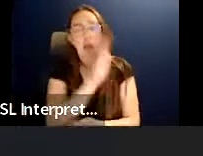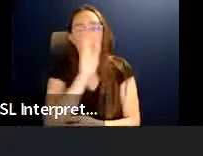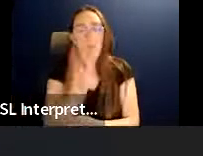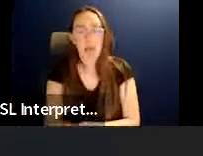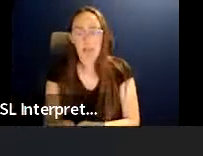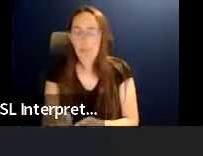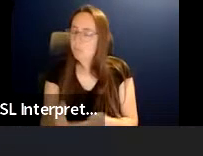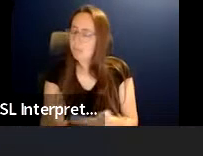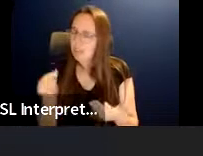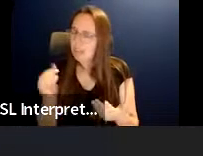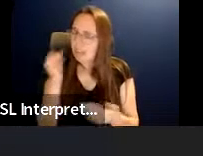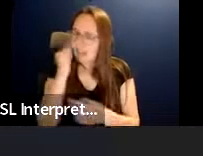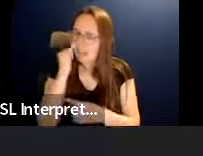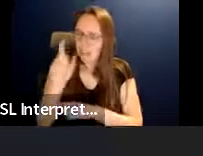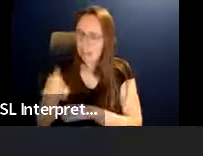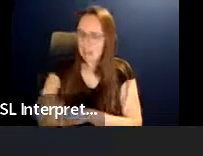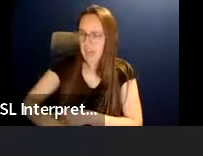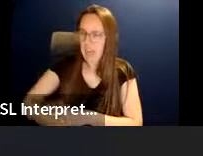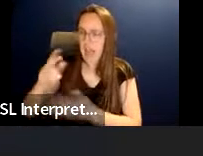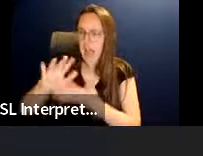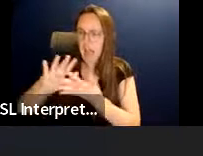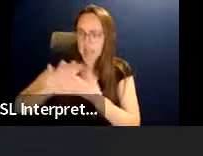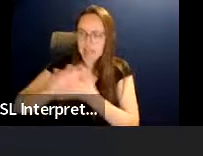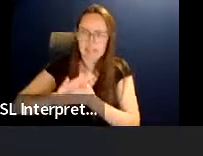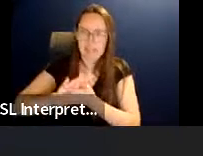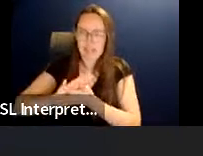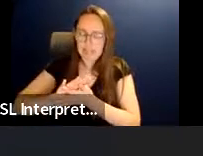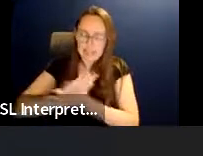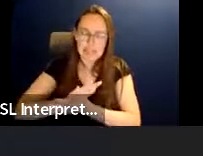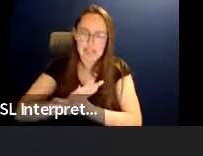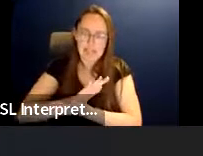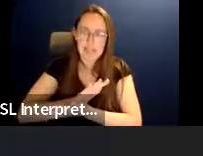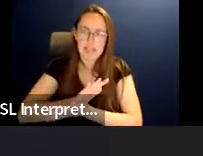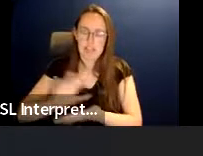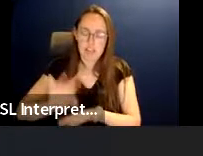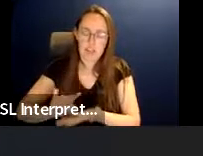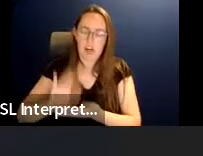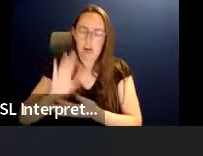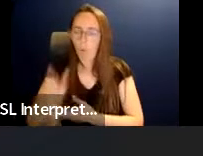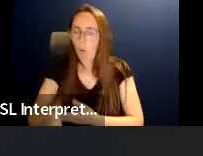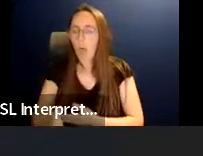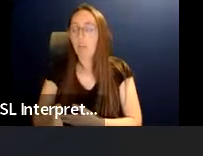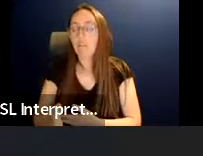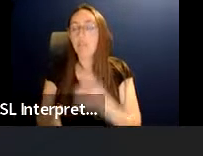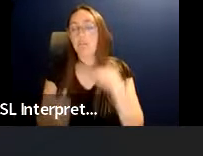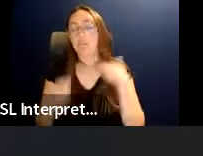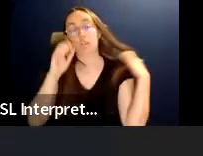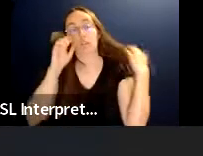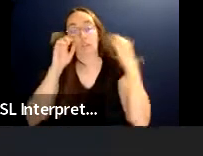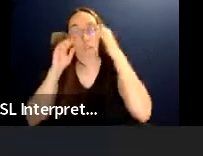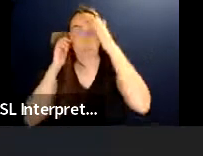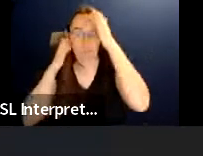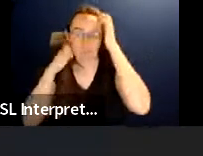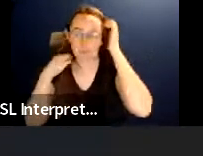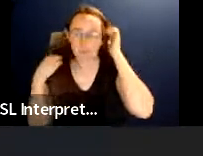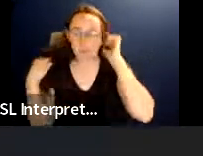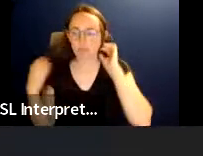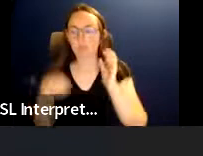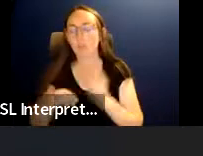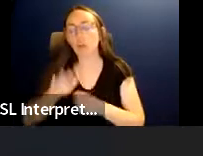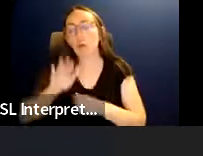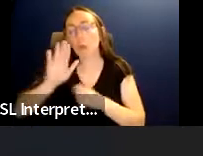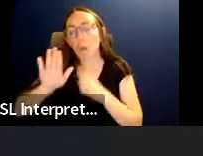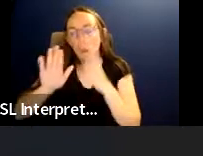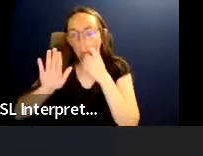friction coefficient? So the rubber material that you have on the bottom of